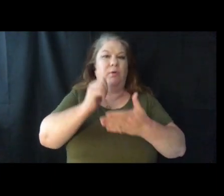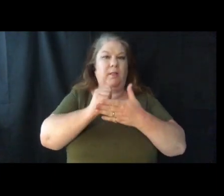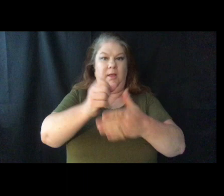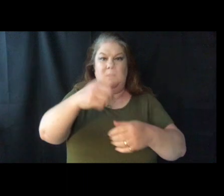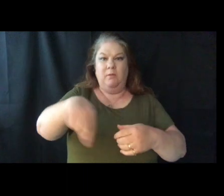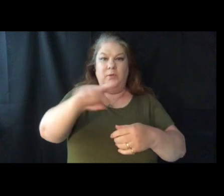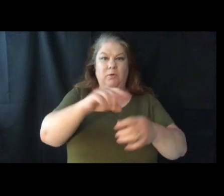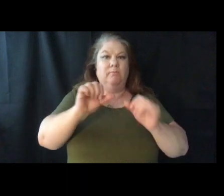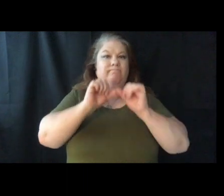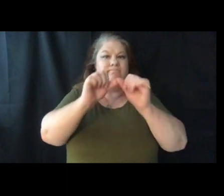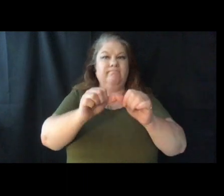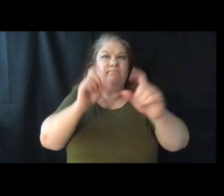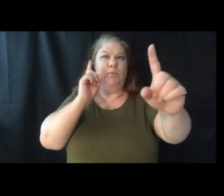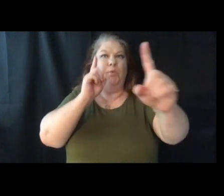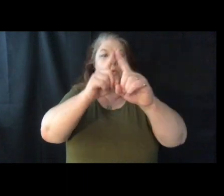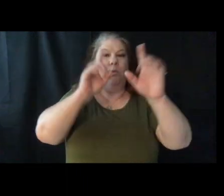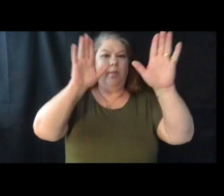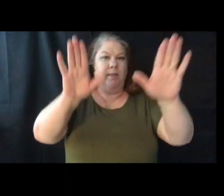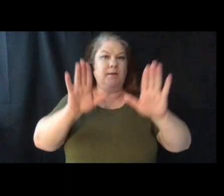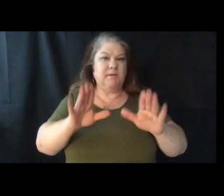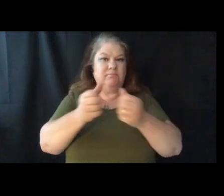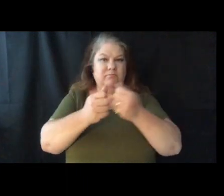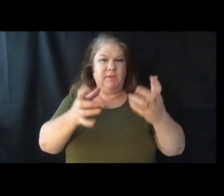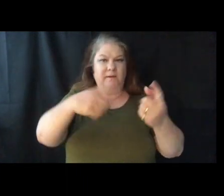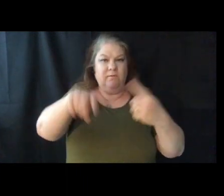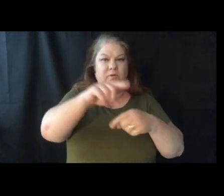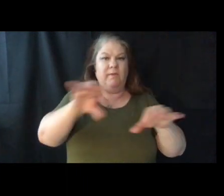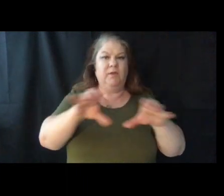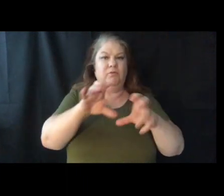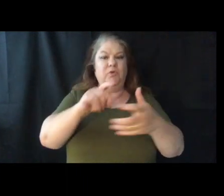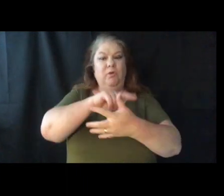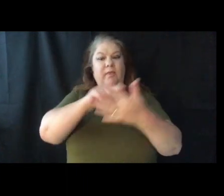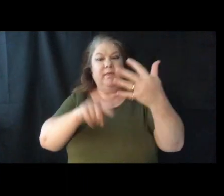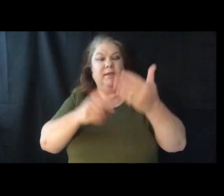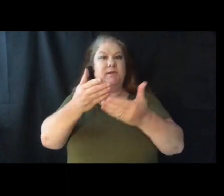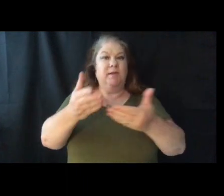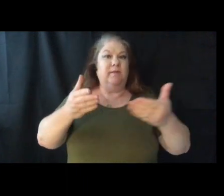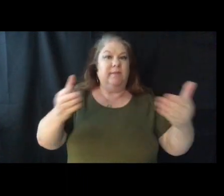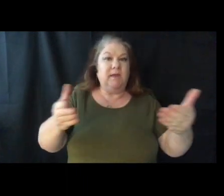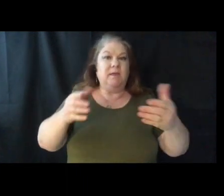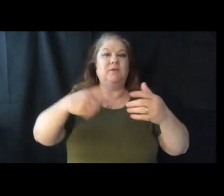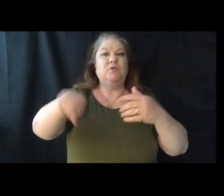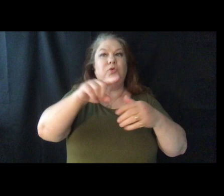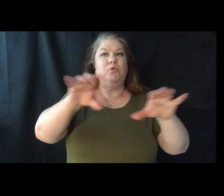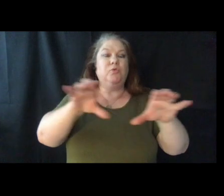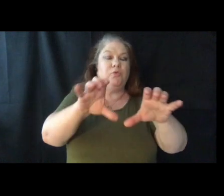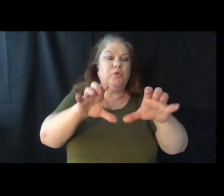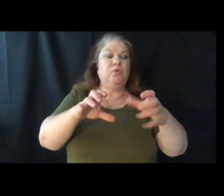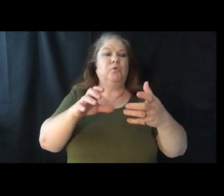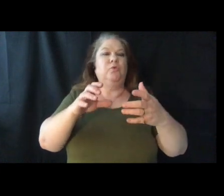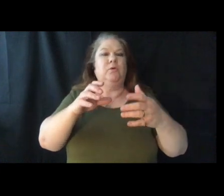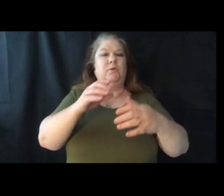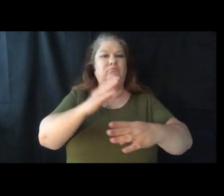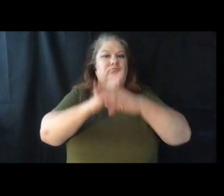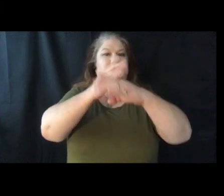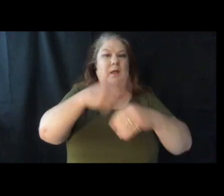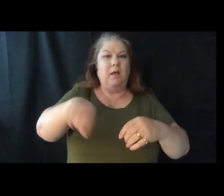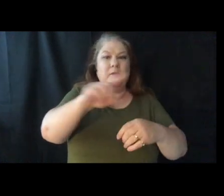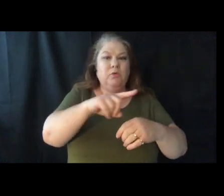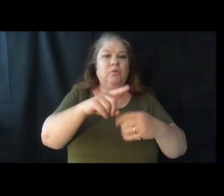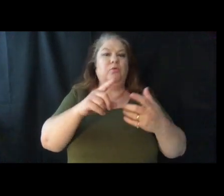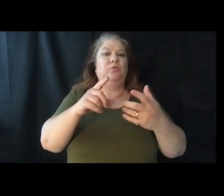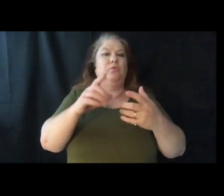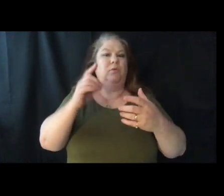you to seek excellence in all that you do. Remember not to let these or anything or anyone stand in your way and be a barrier